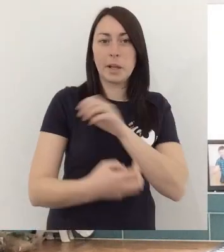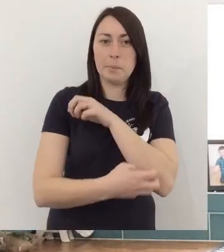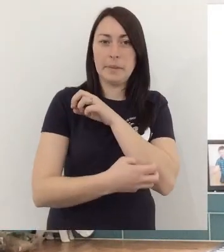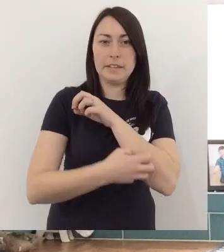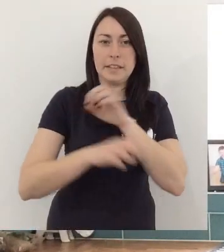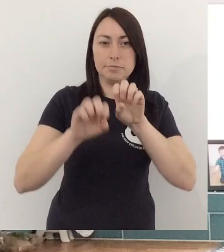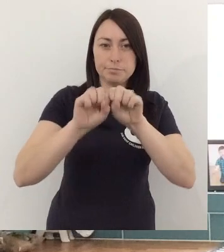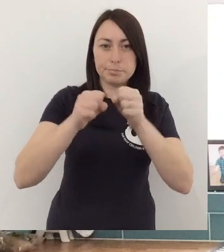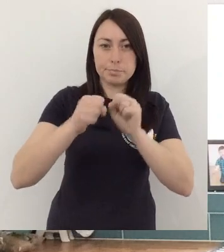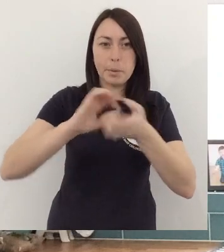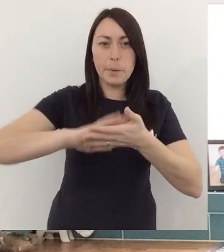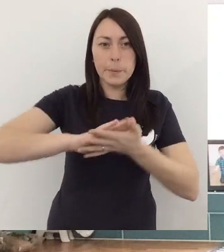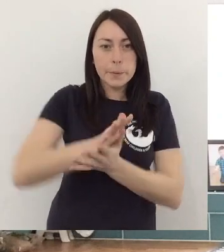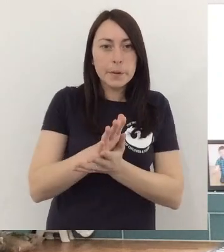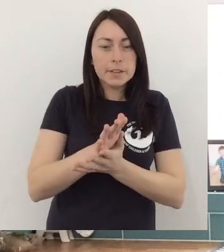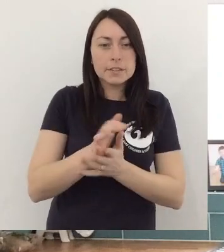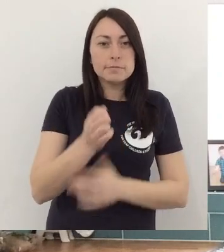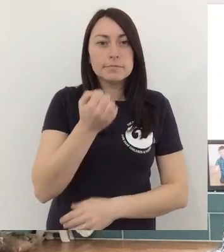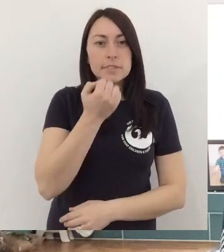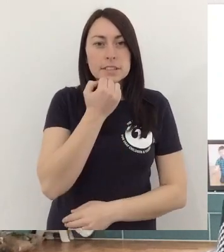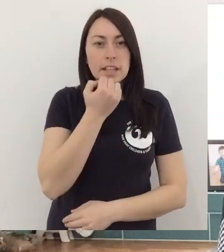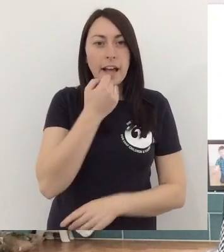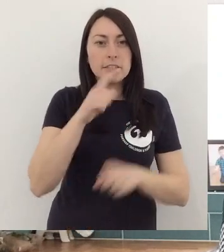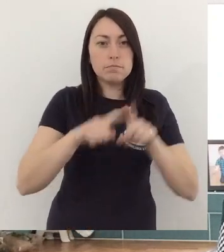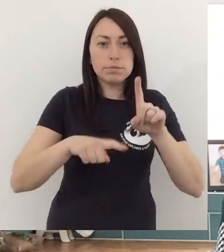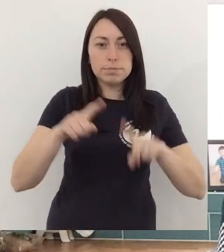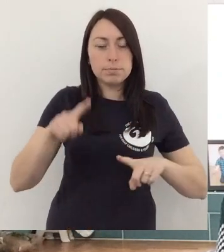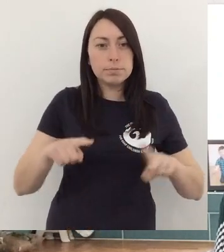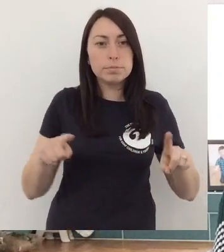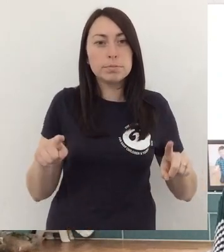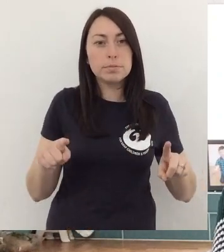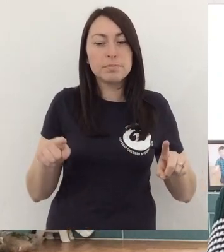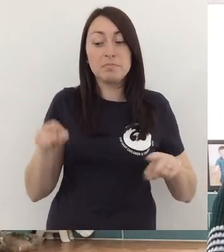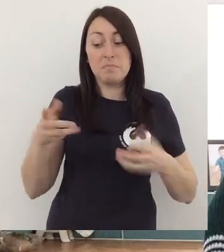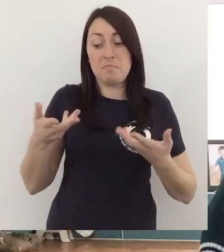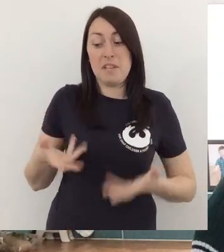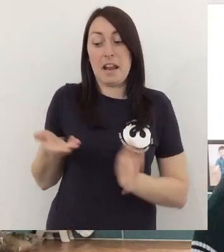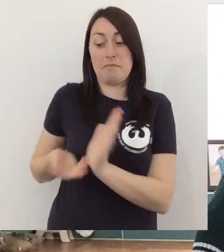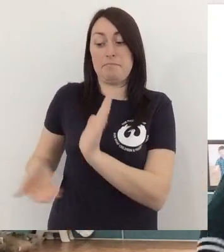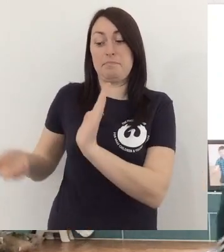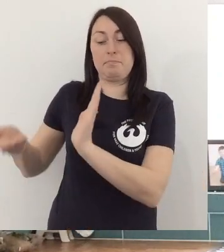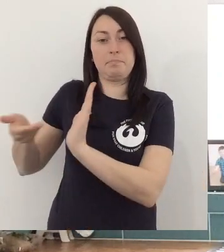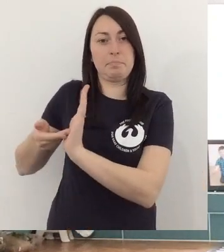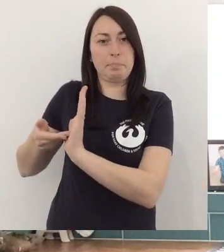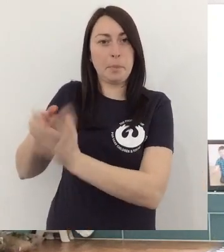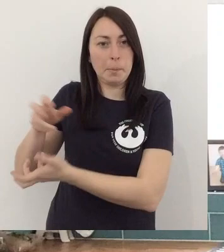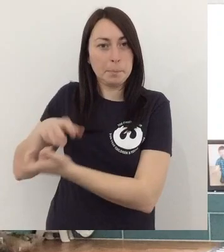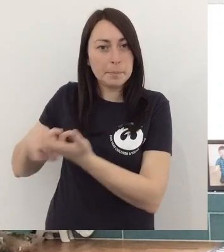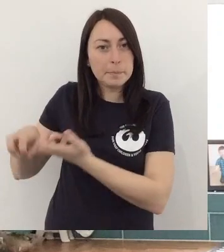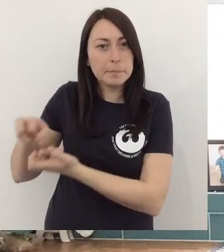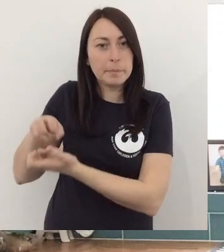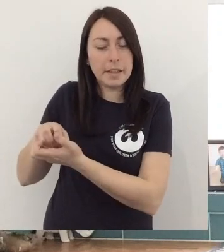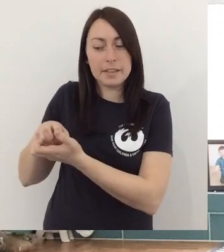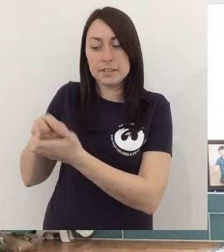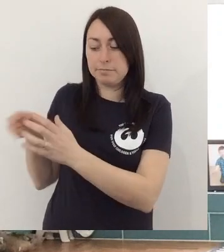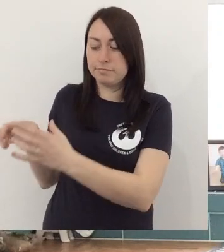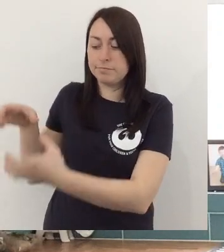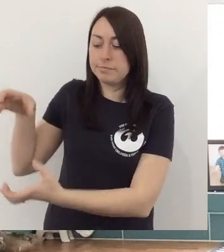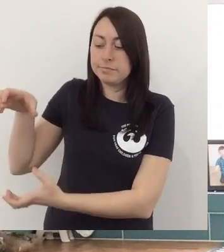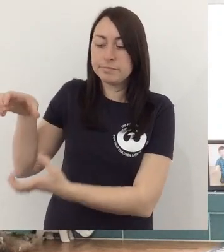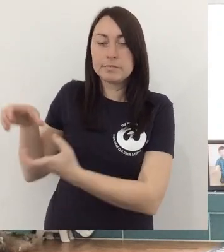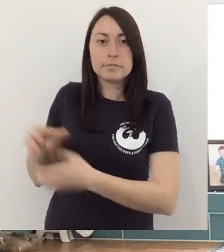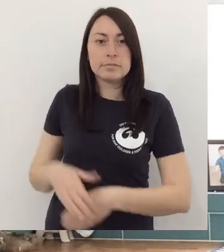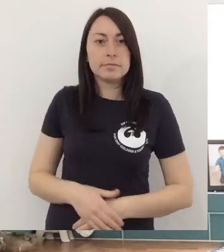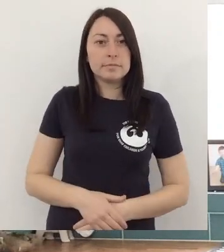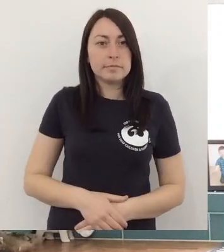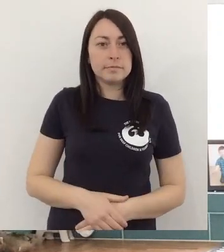So you can see they're all broken up nicely. There's some larger bits and some smaller bits in there. They can all be now poured into your